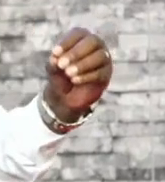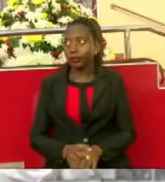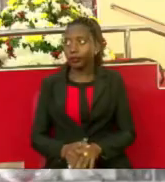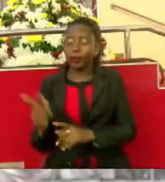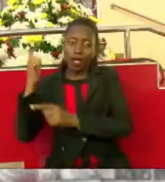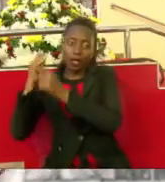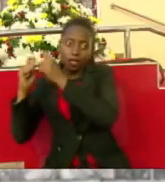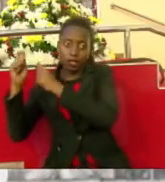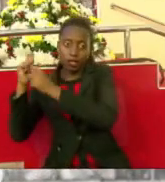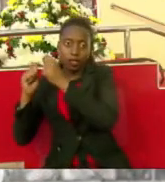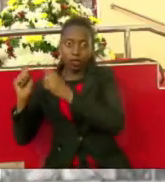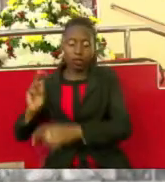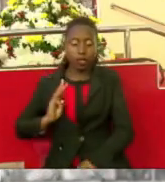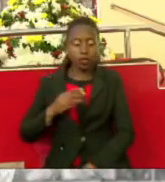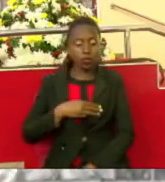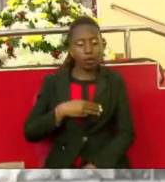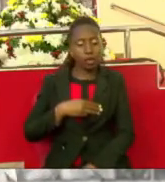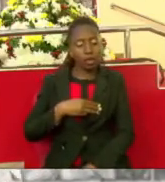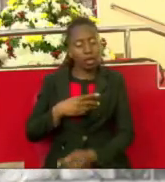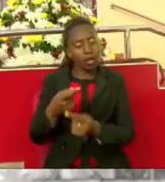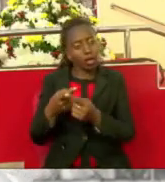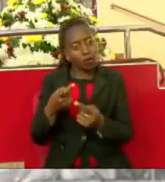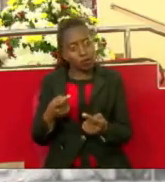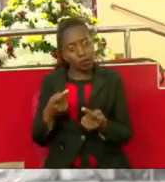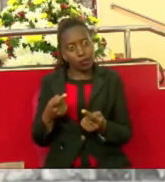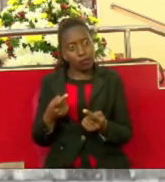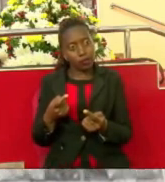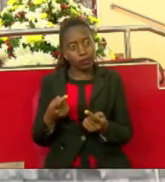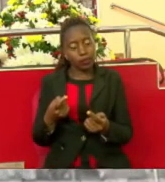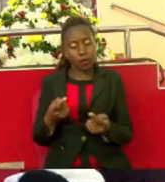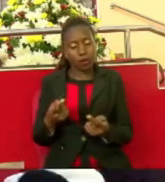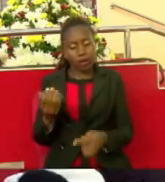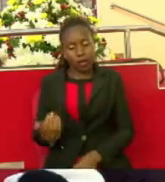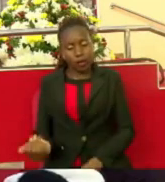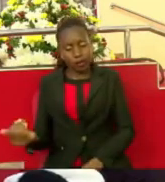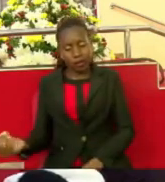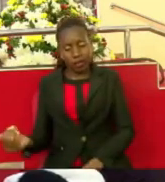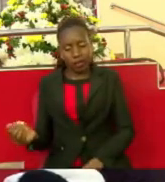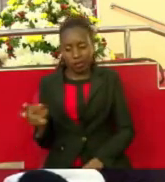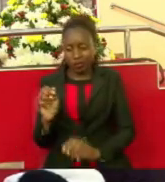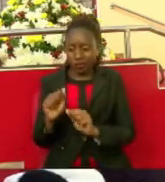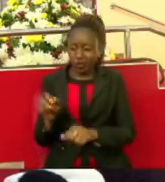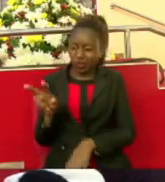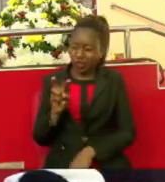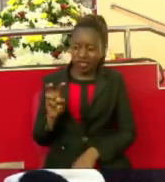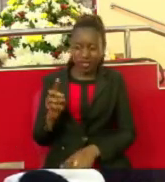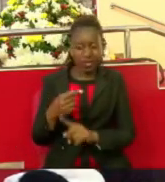traditions that we come from is where children are to be seen, but not to be heard.